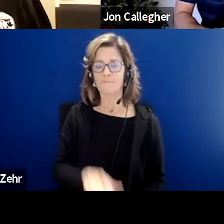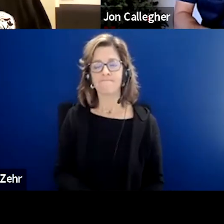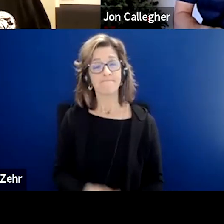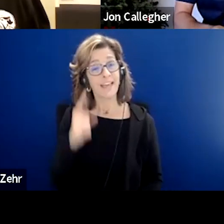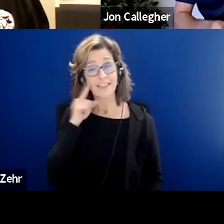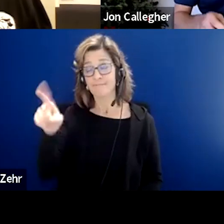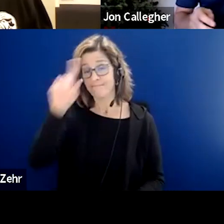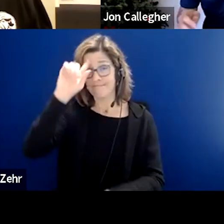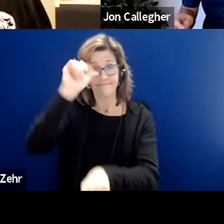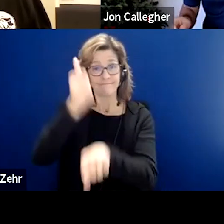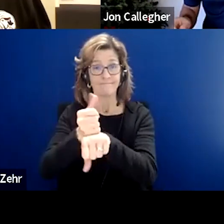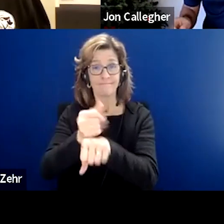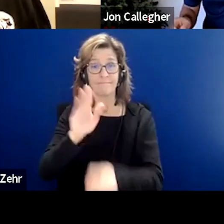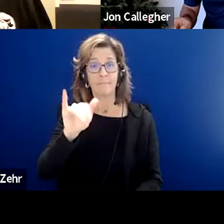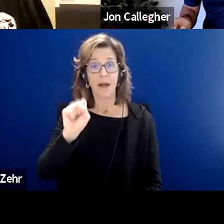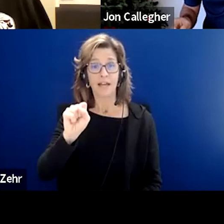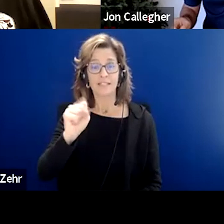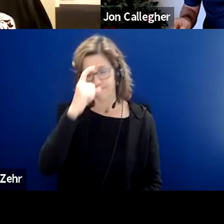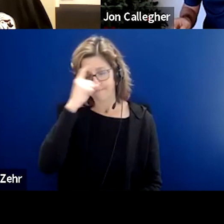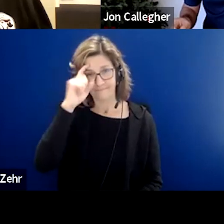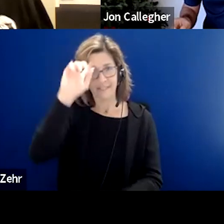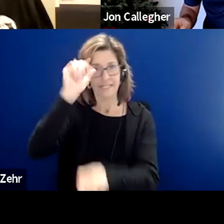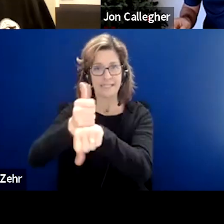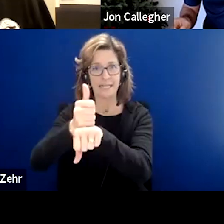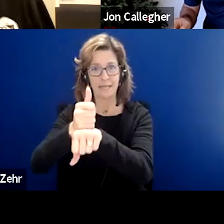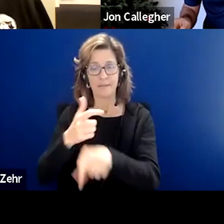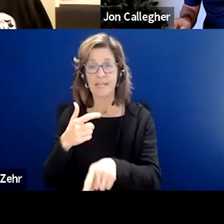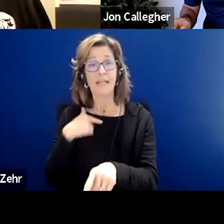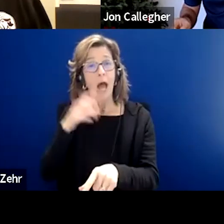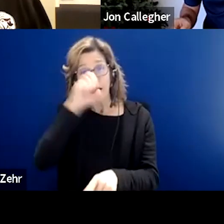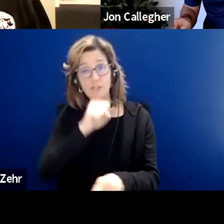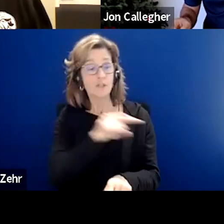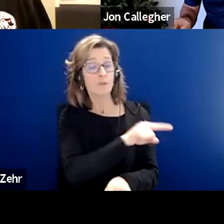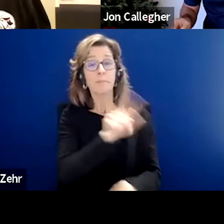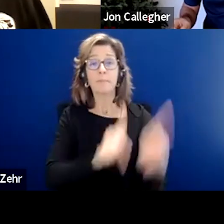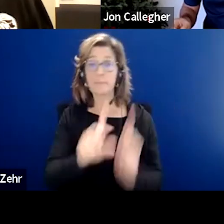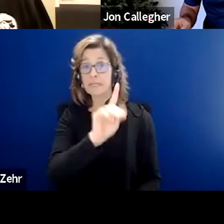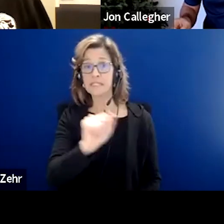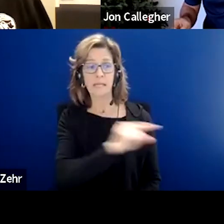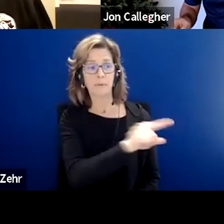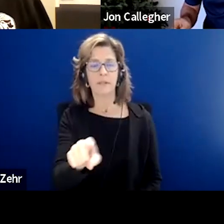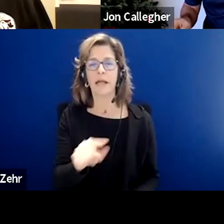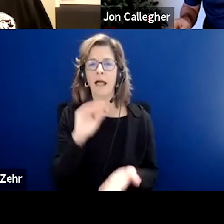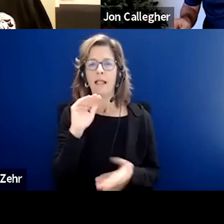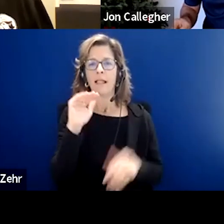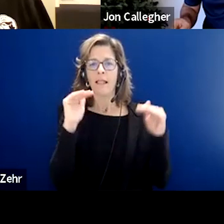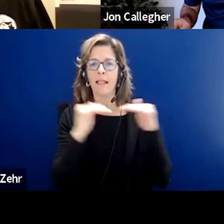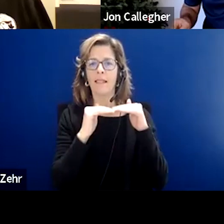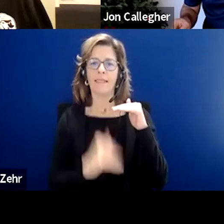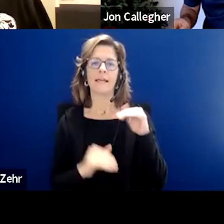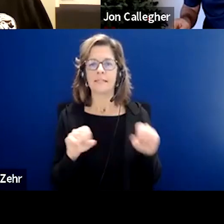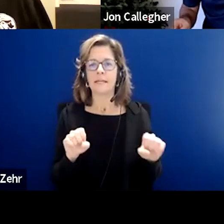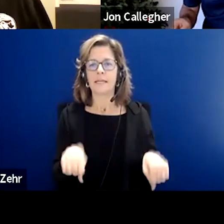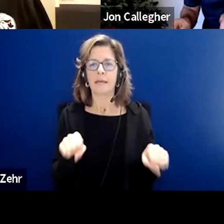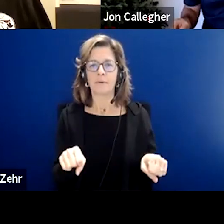bias or the preconception of being less capable, and people with disabilities feeling like they constantly have